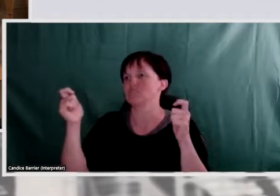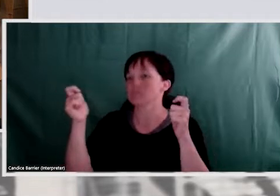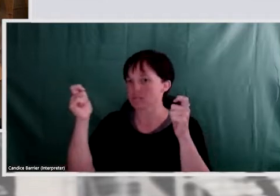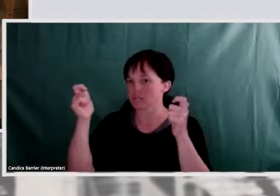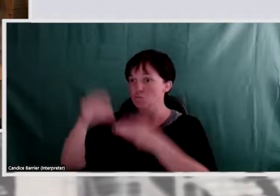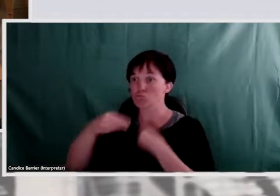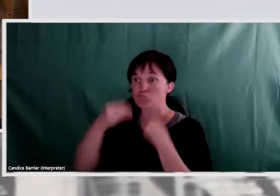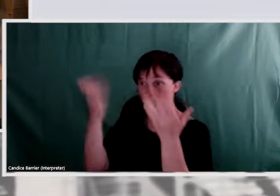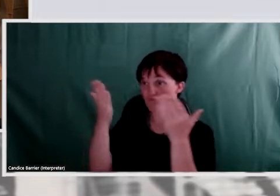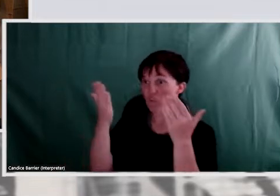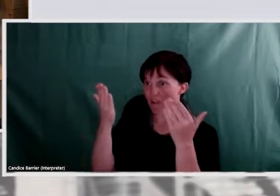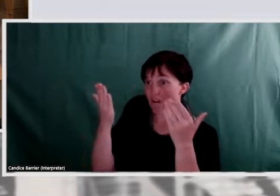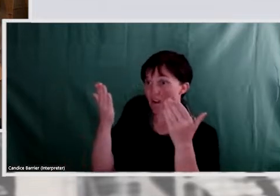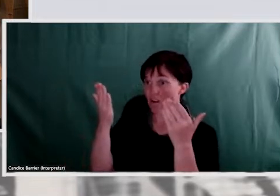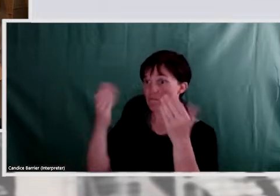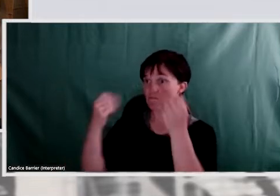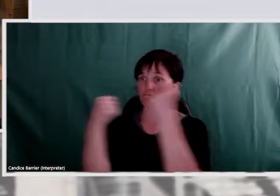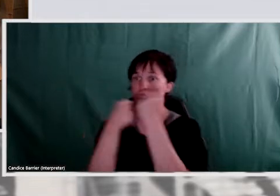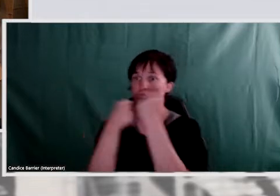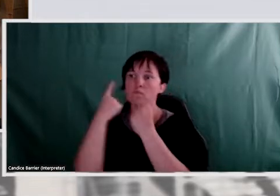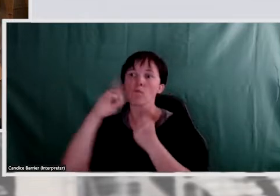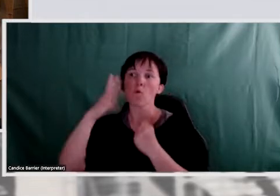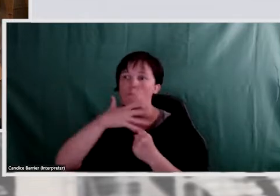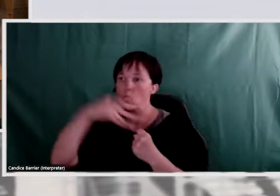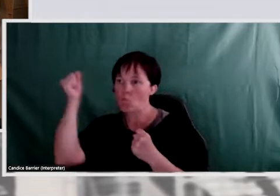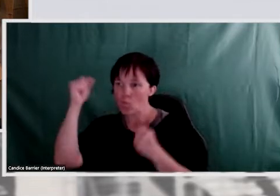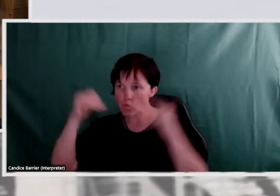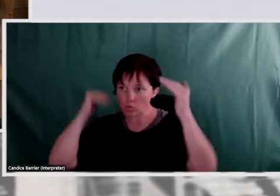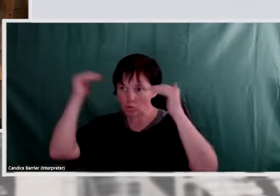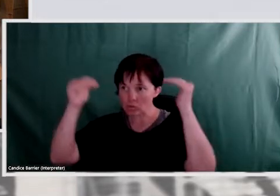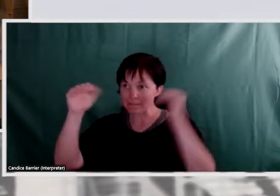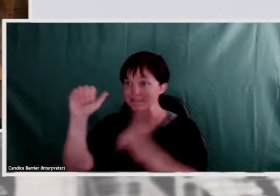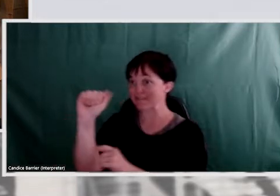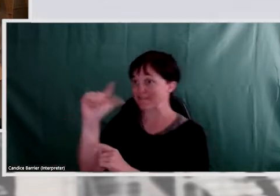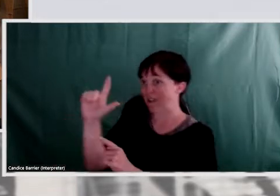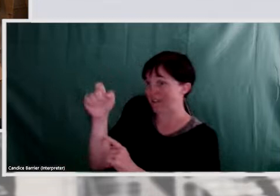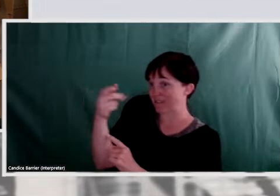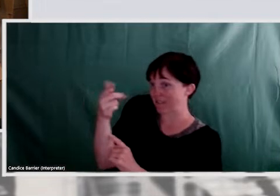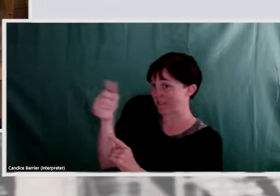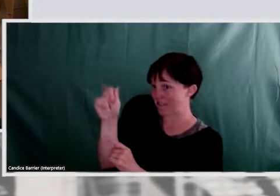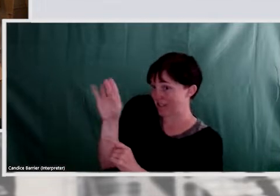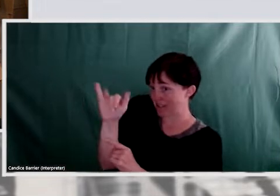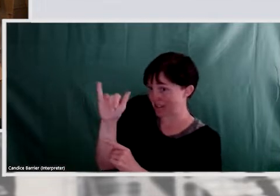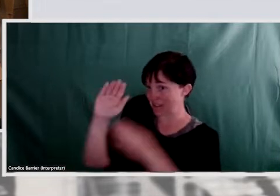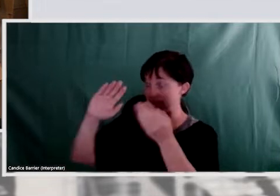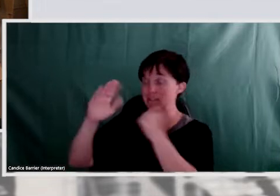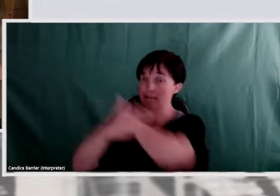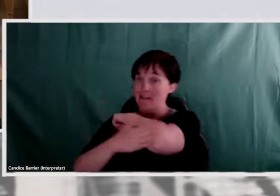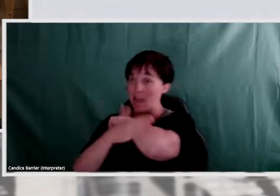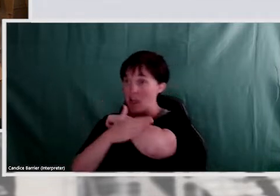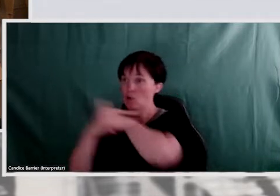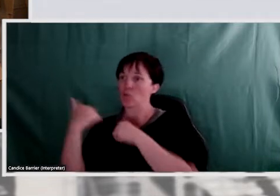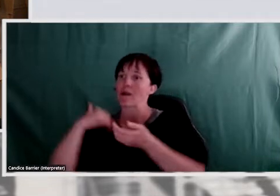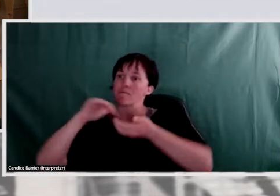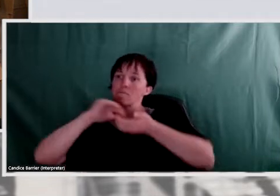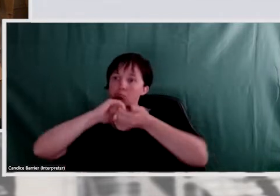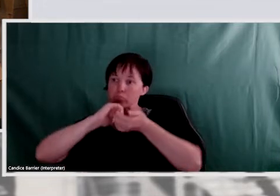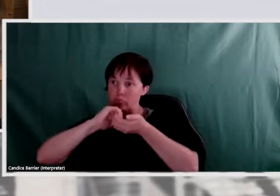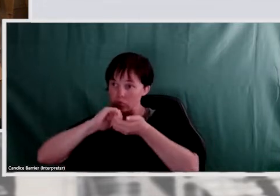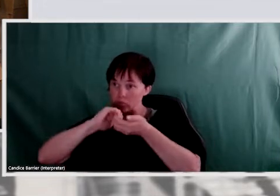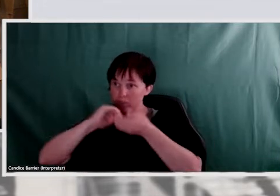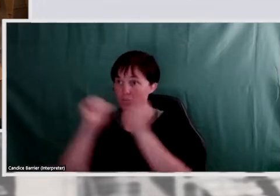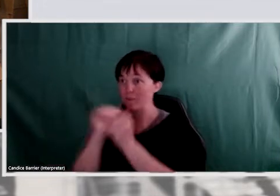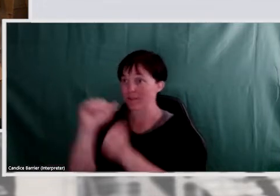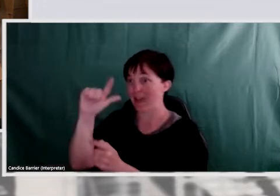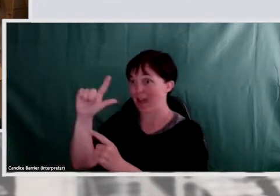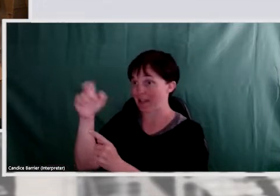of supports for older adults in Allegheny County. We have a partnership with the Allegheny County Area on